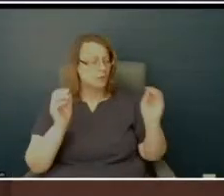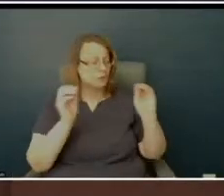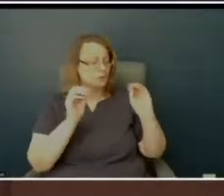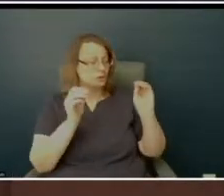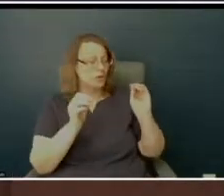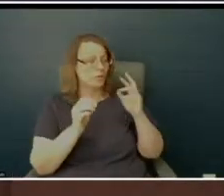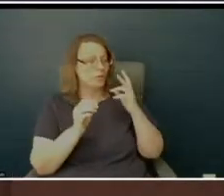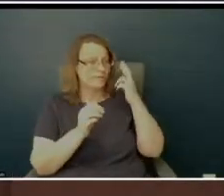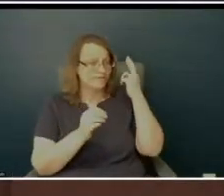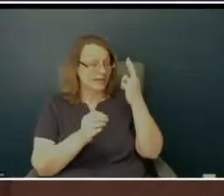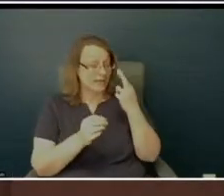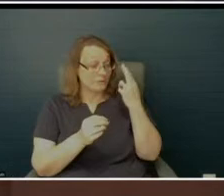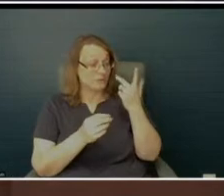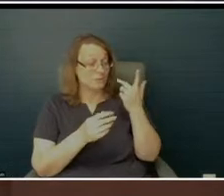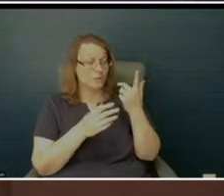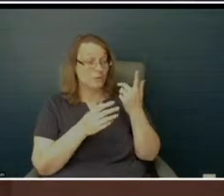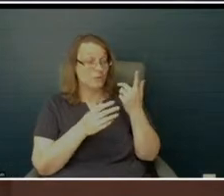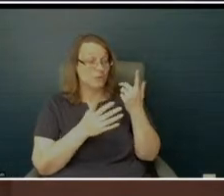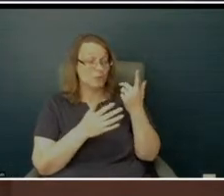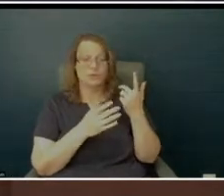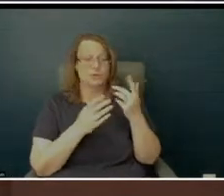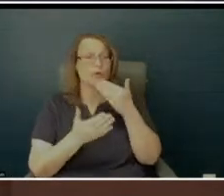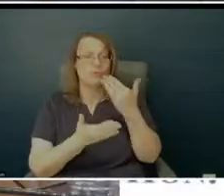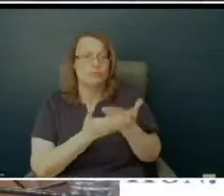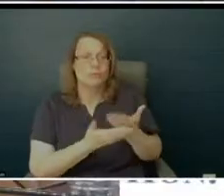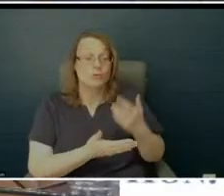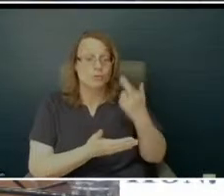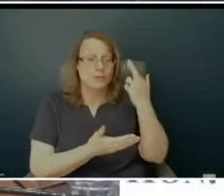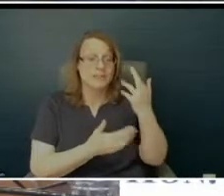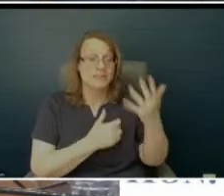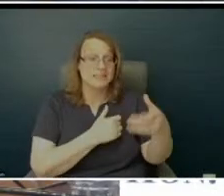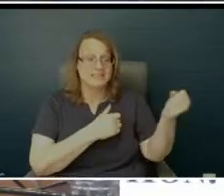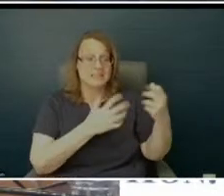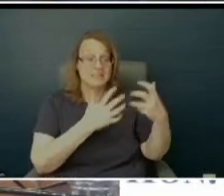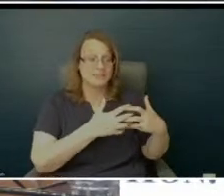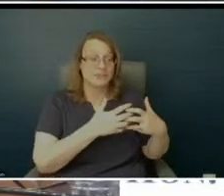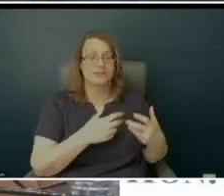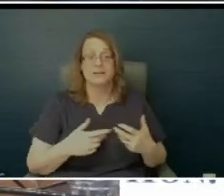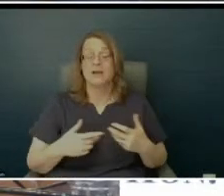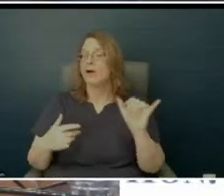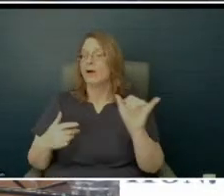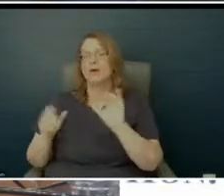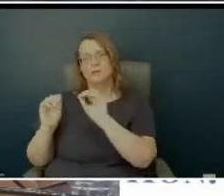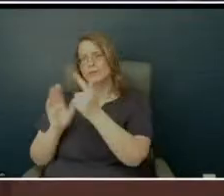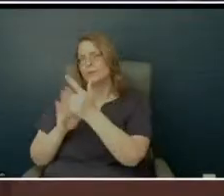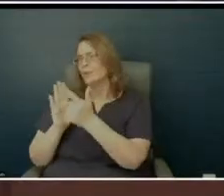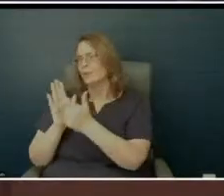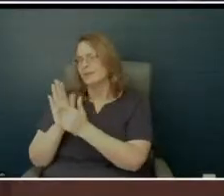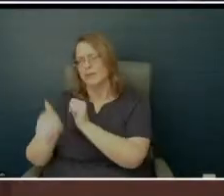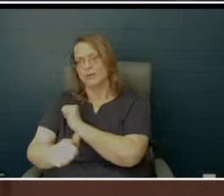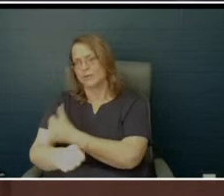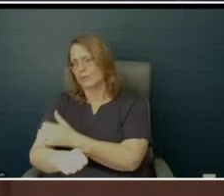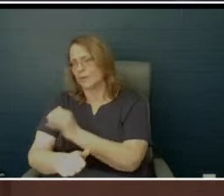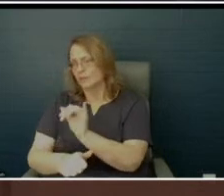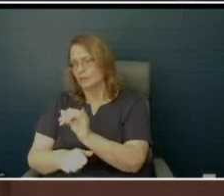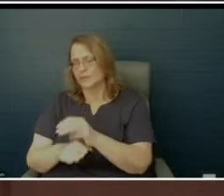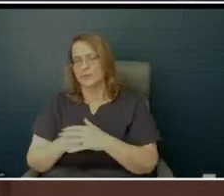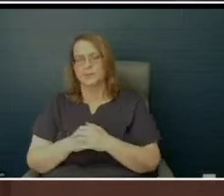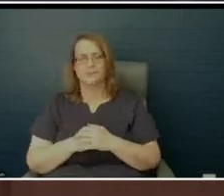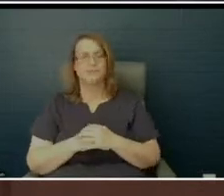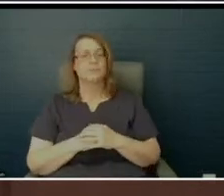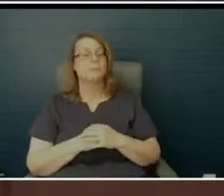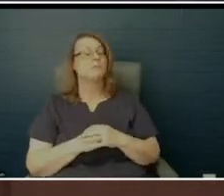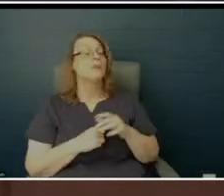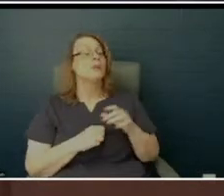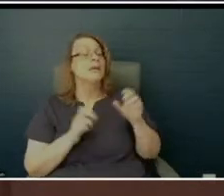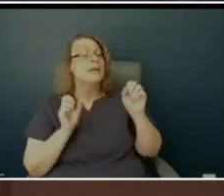machines. Mr. Donahue, I don't think there was legal authority either. Yeah, Mr. Donahue, can you explain what the